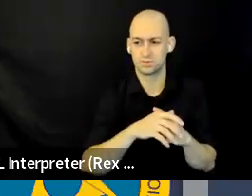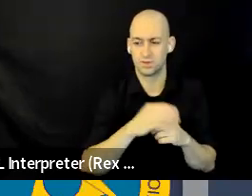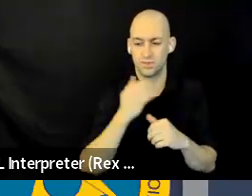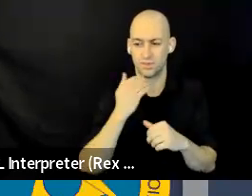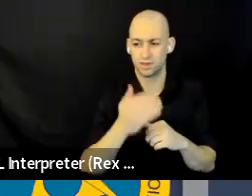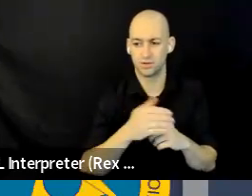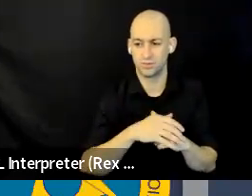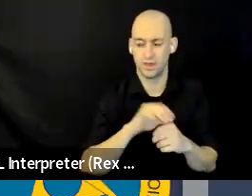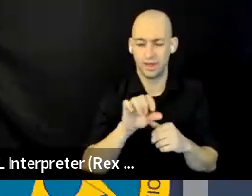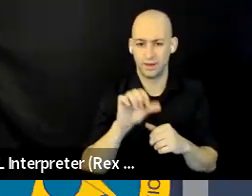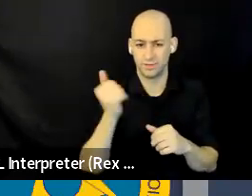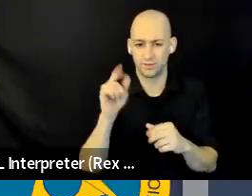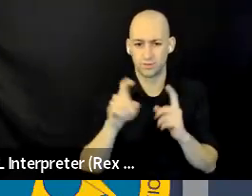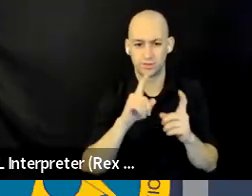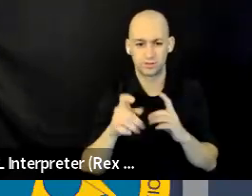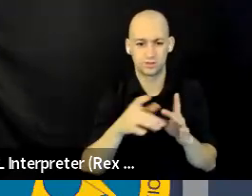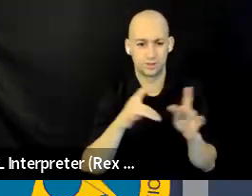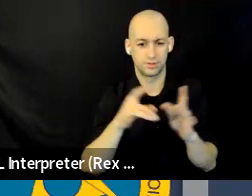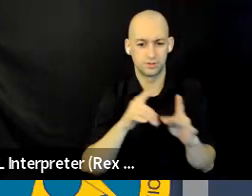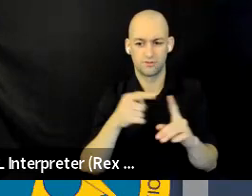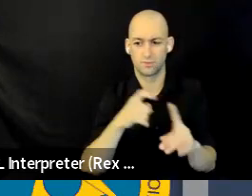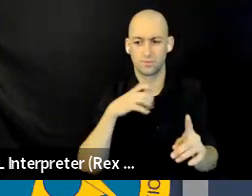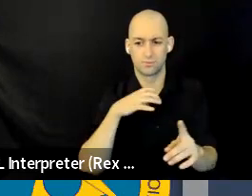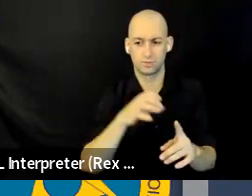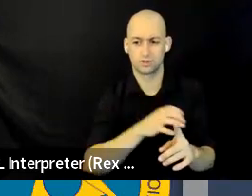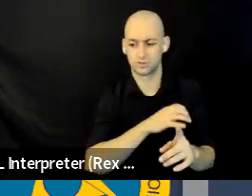Any other questions or comments from commissioners?